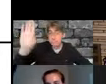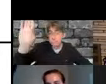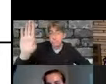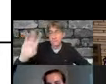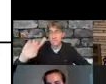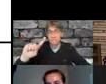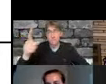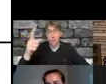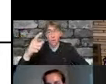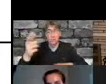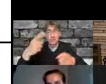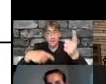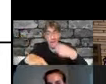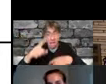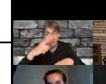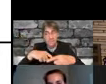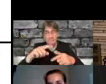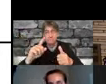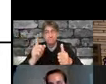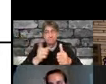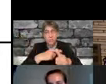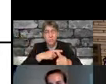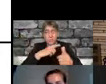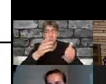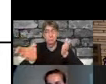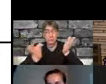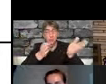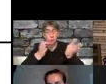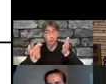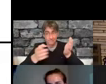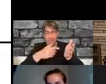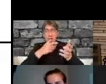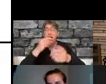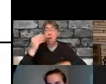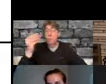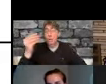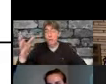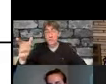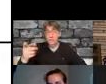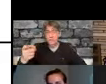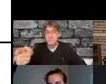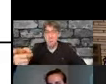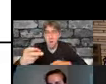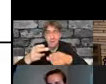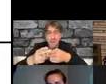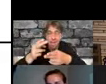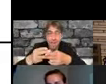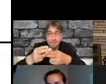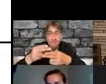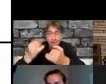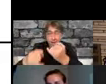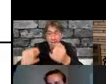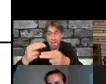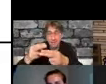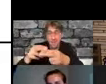I will say your last name and I will let you know that I am unmuting you. If you're on a computer or mobile device, a box will pop up in the center of